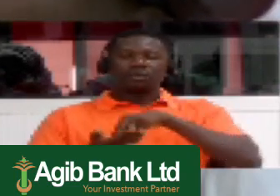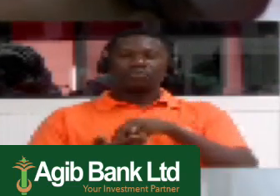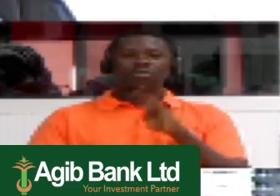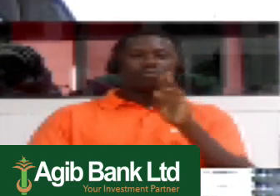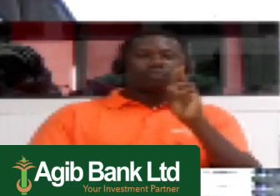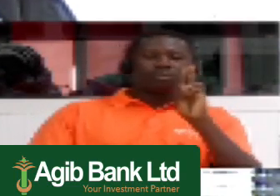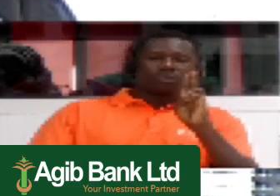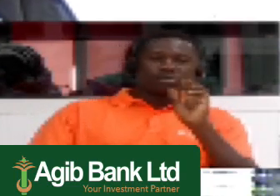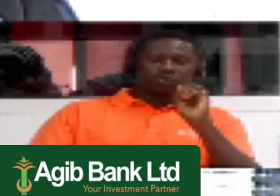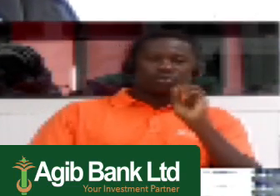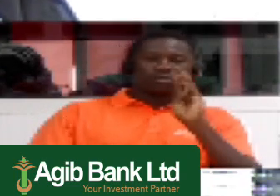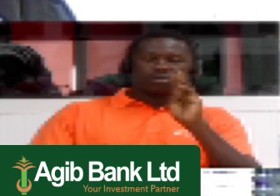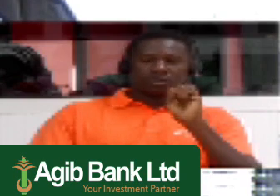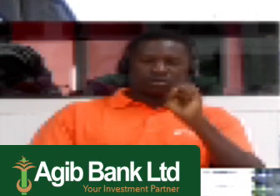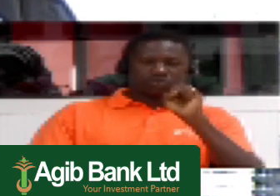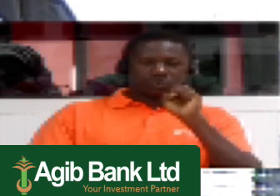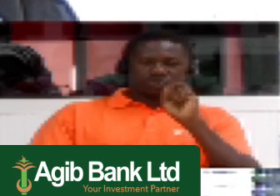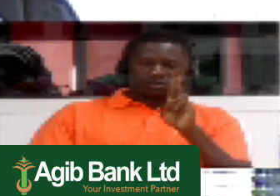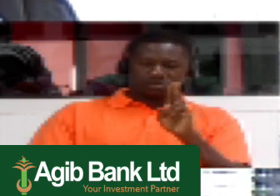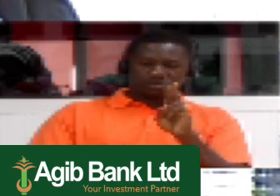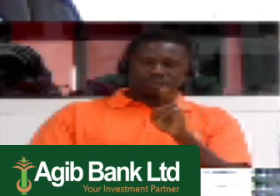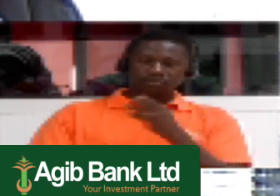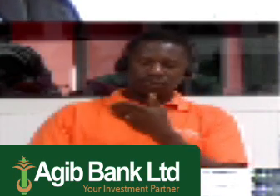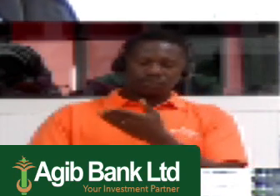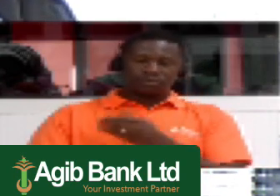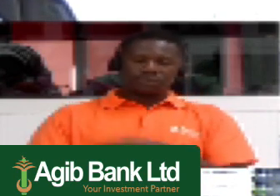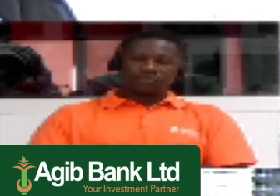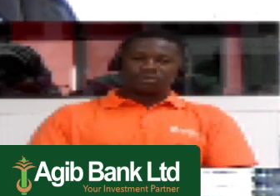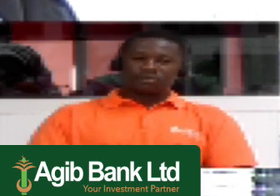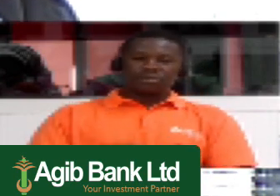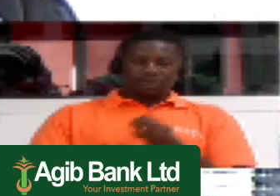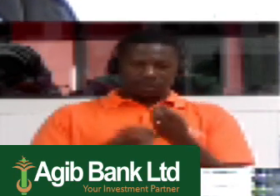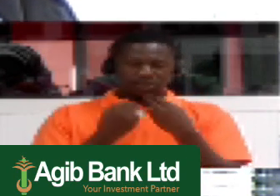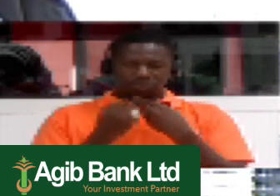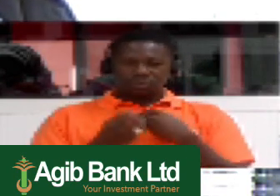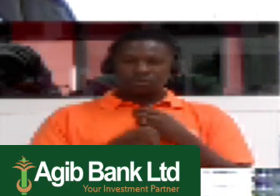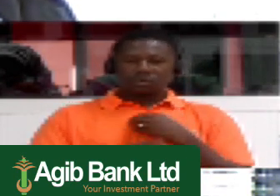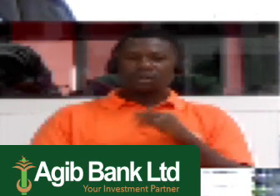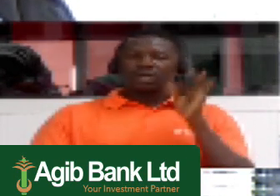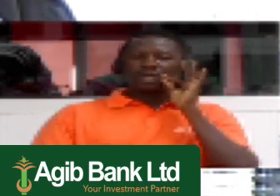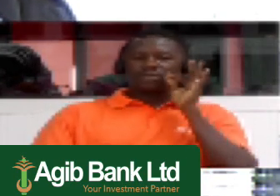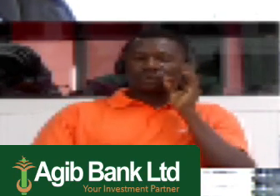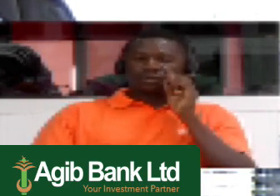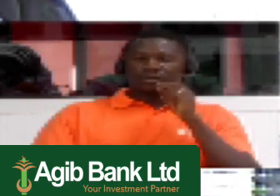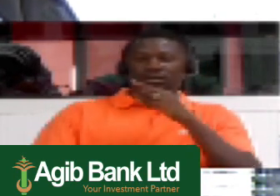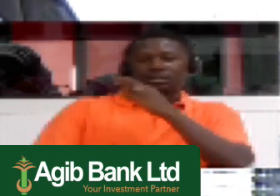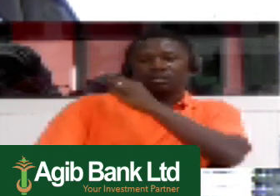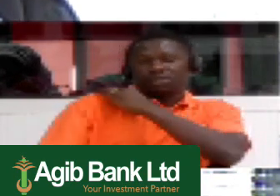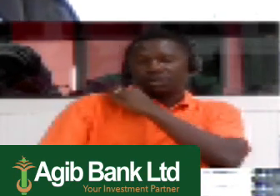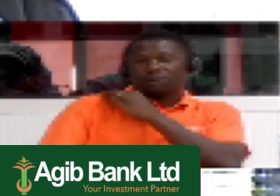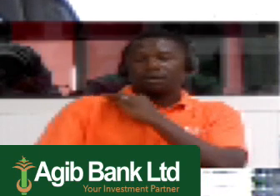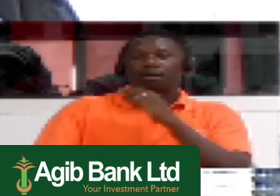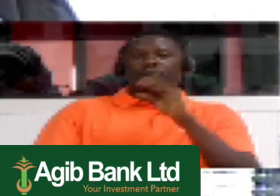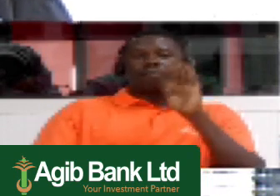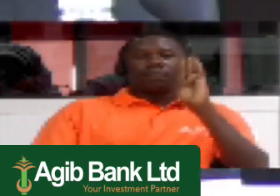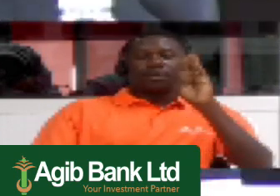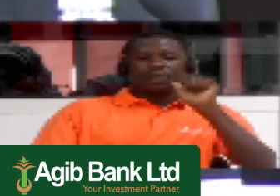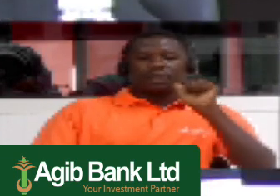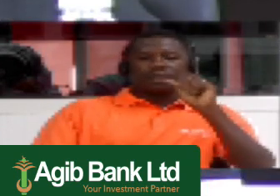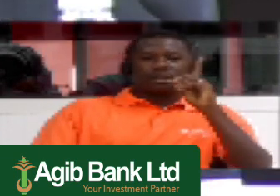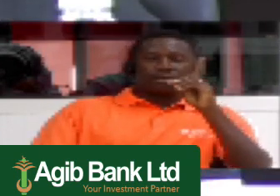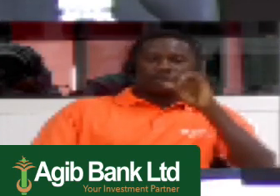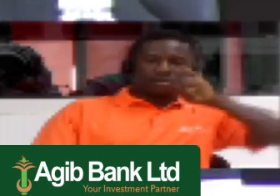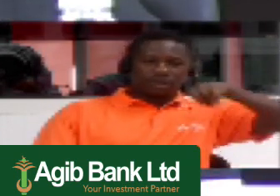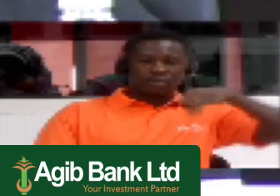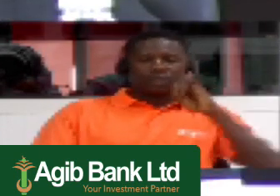with buso. Konya ko ngandangu General Badjie. He said to me, let's answer to General Badjie. Before you